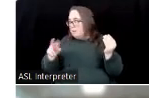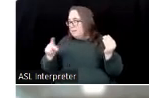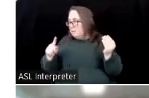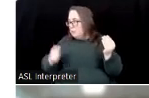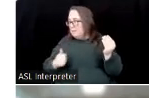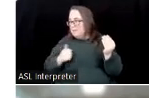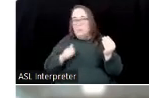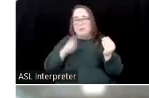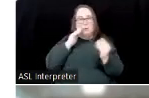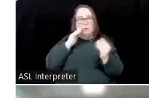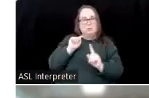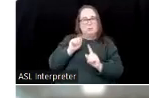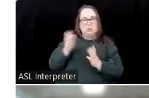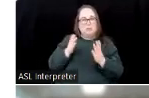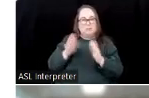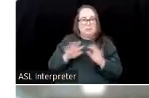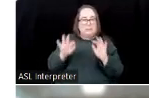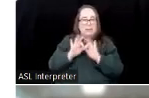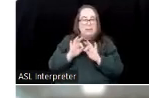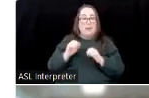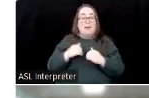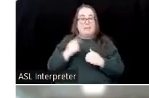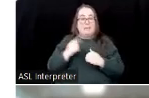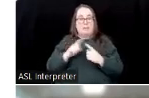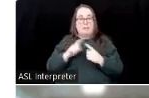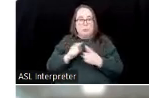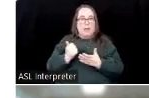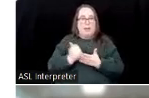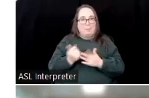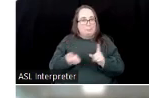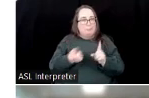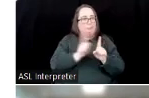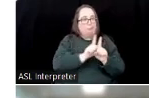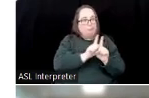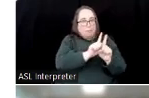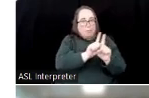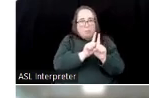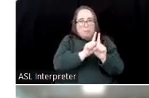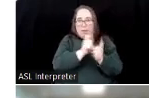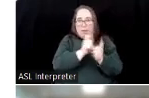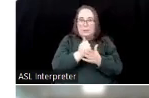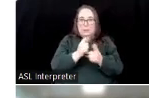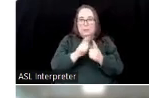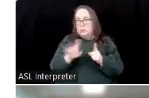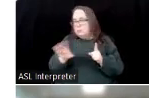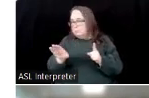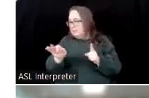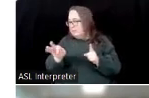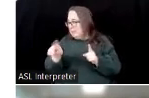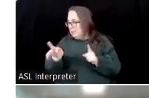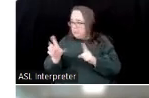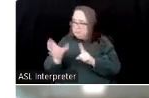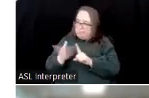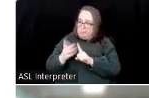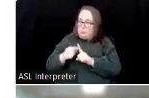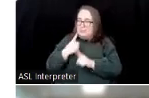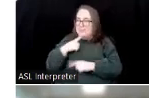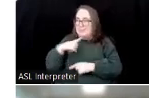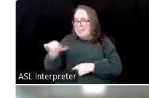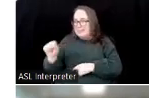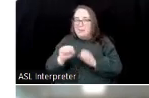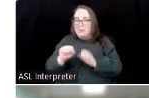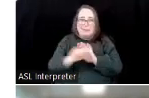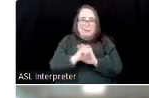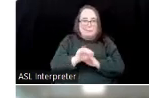was the key. So having somebody to actually help get a landlord to yes, identify a unit,